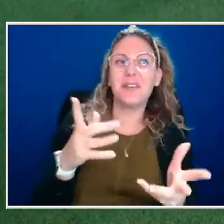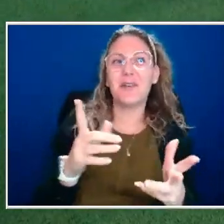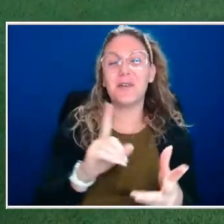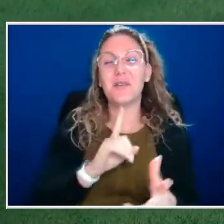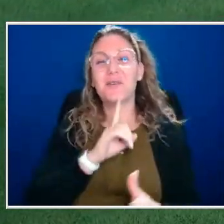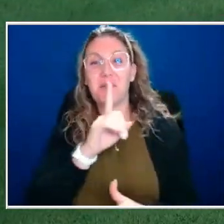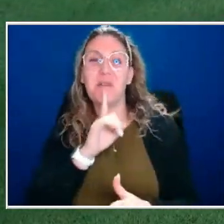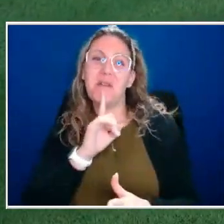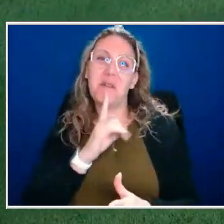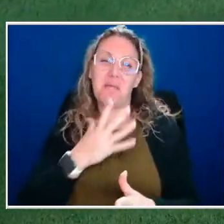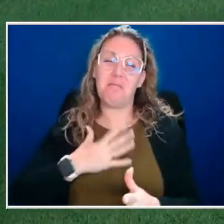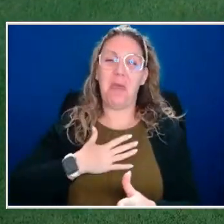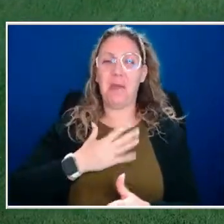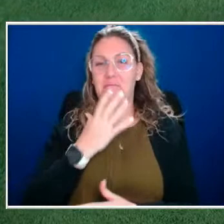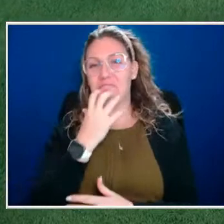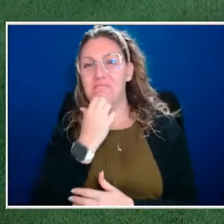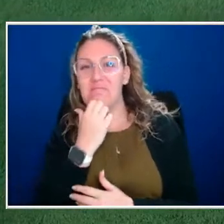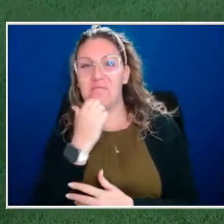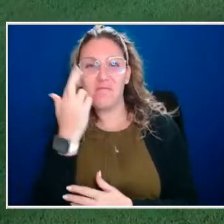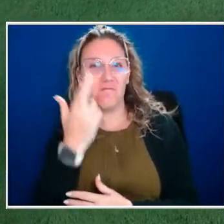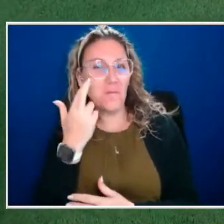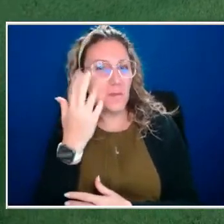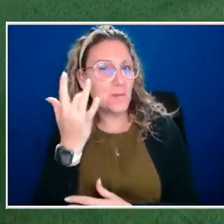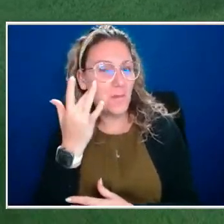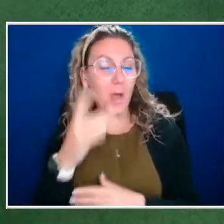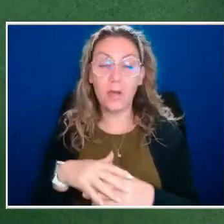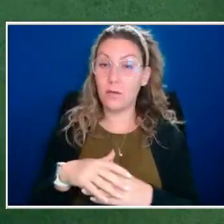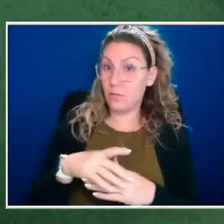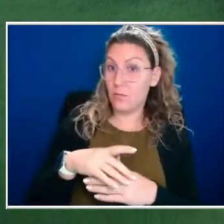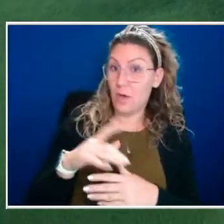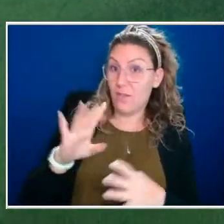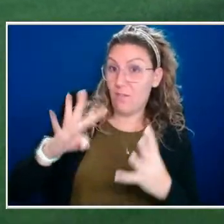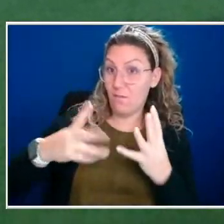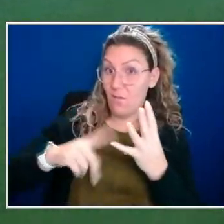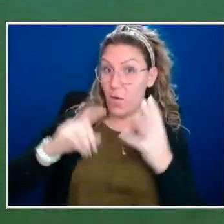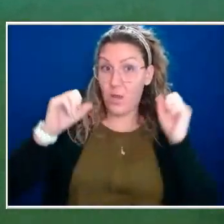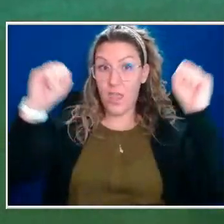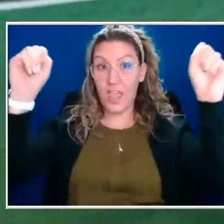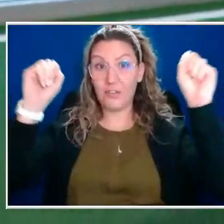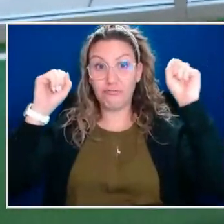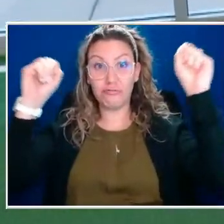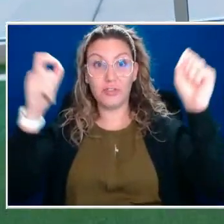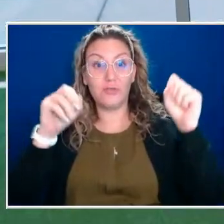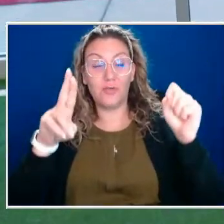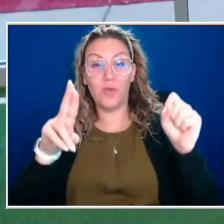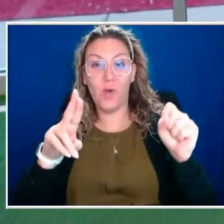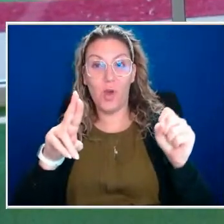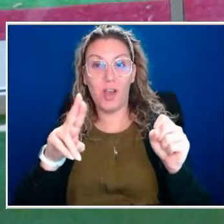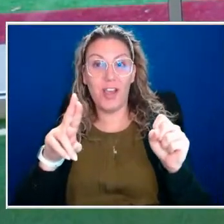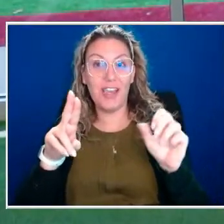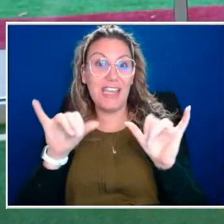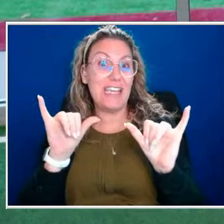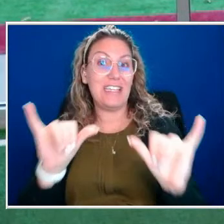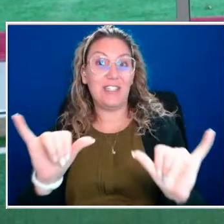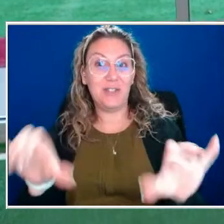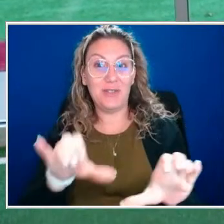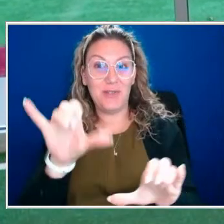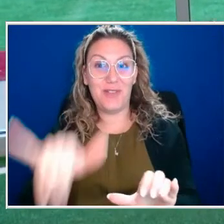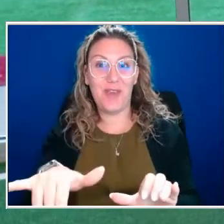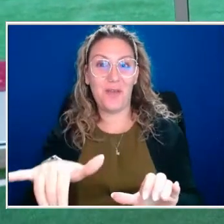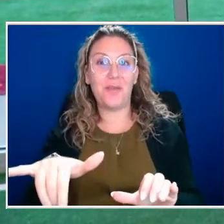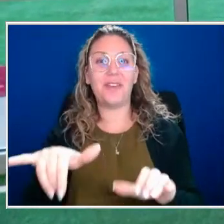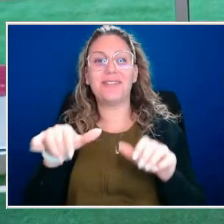Joey, one of the other things, and do you have another exercise you want to show us, or should we just kind of keep doing this? We should just keep practicing this one here. You know, Jess,